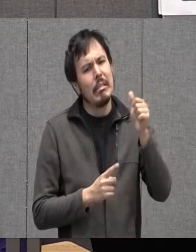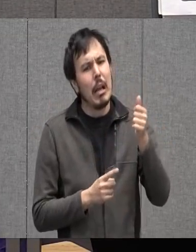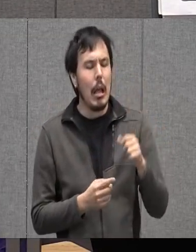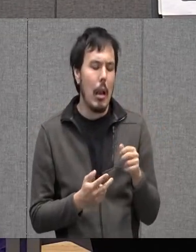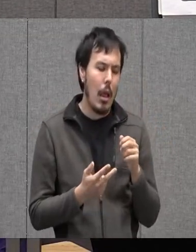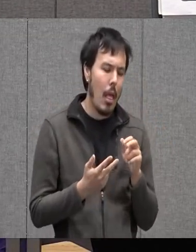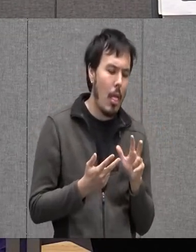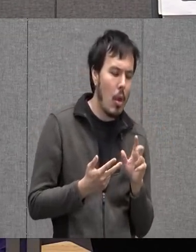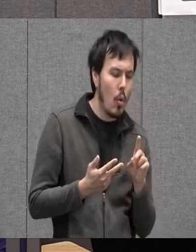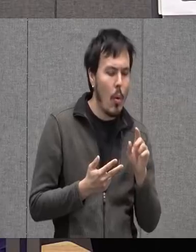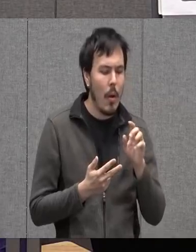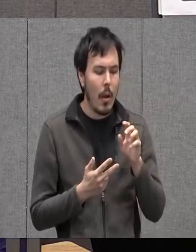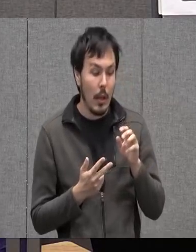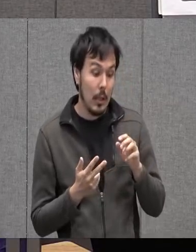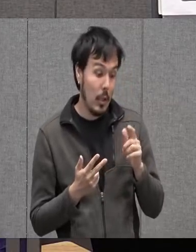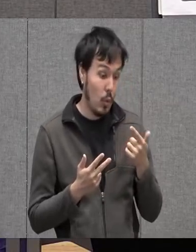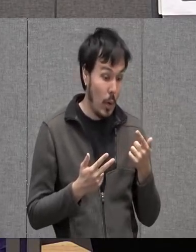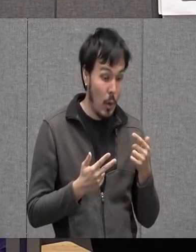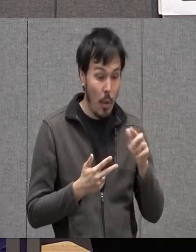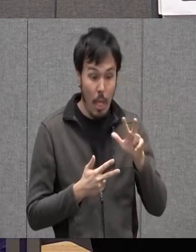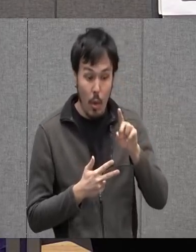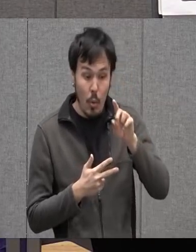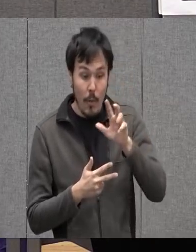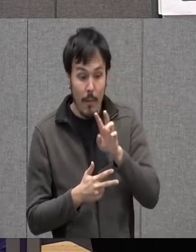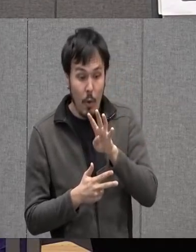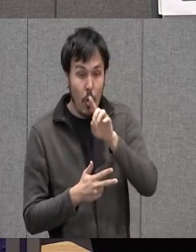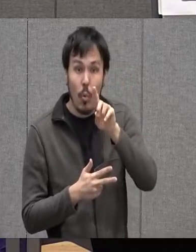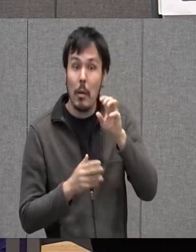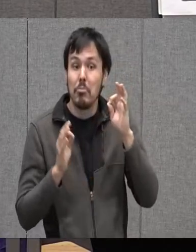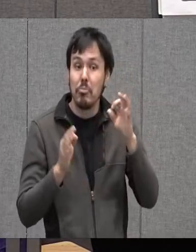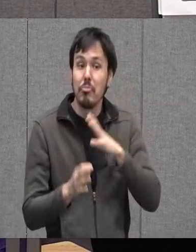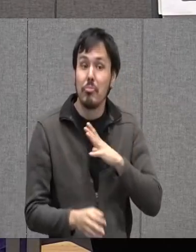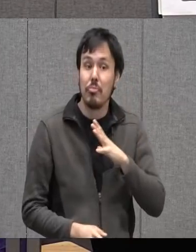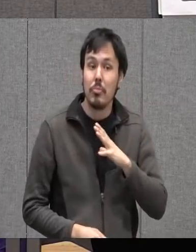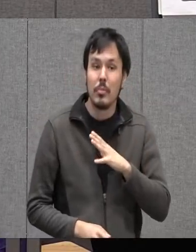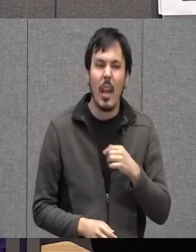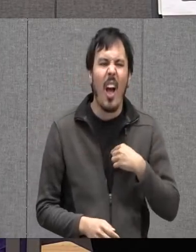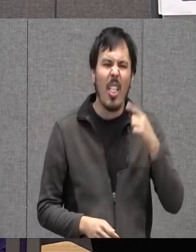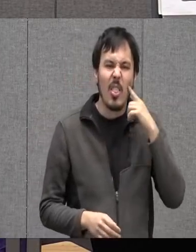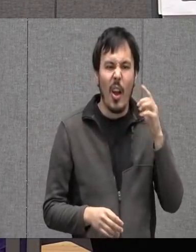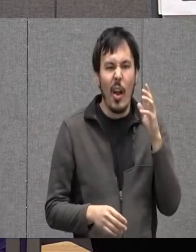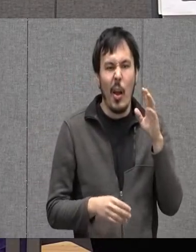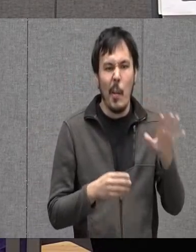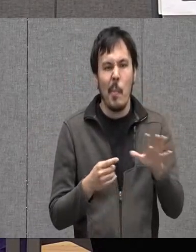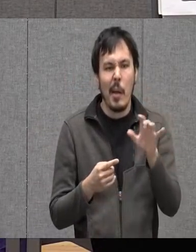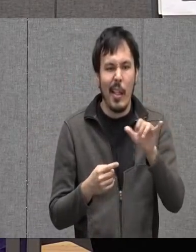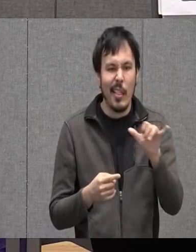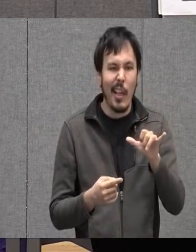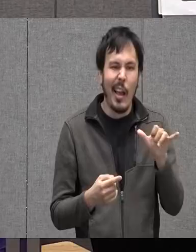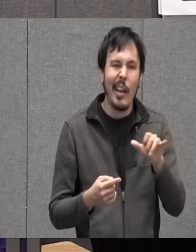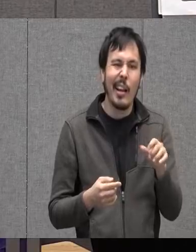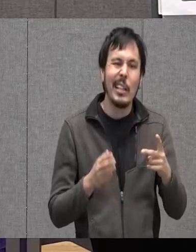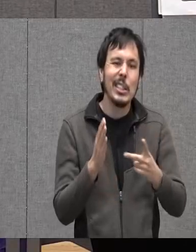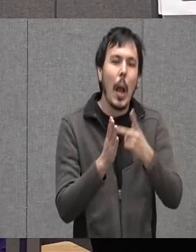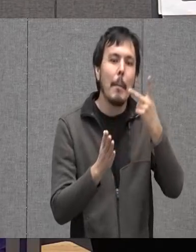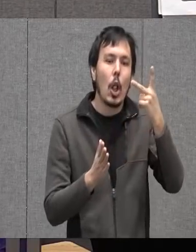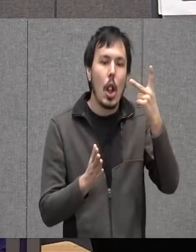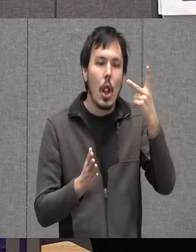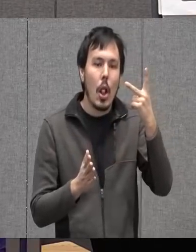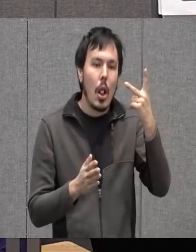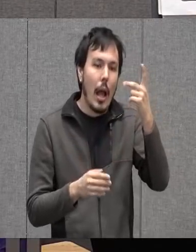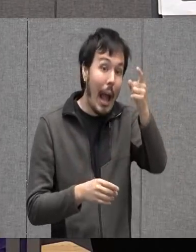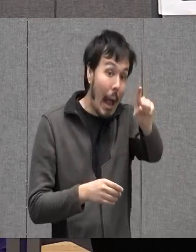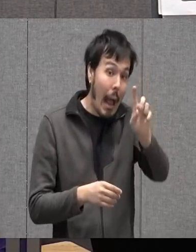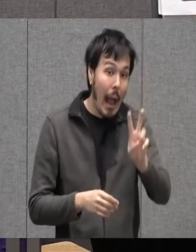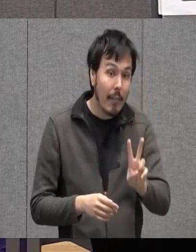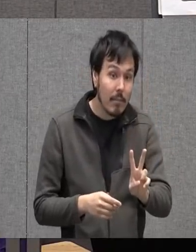31, 41. That's fine too. I thought about it as doubling, halving, middle kind of thing. All